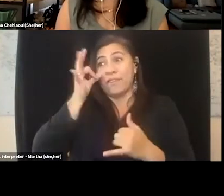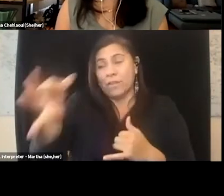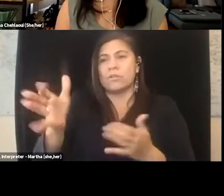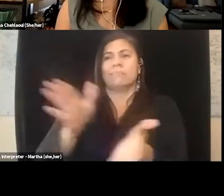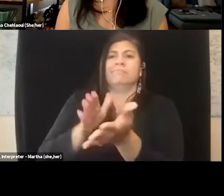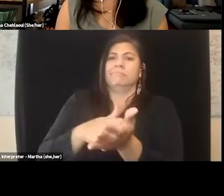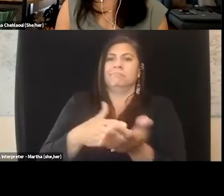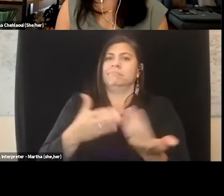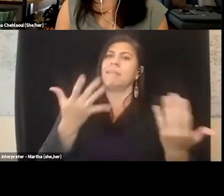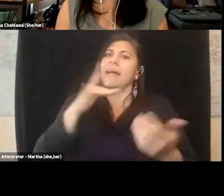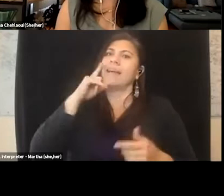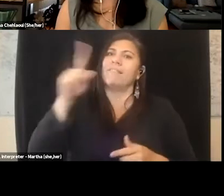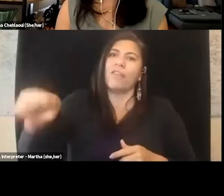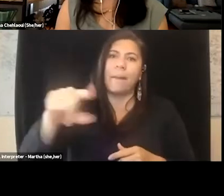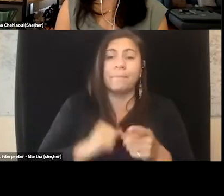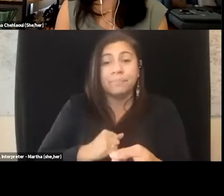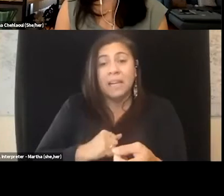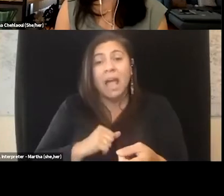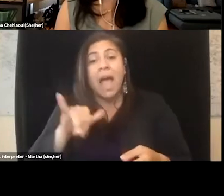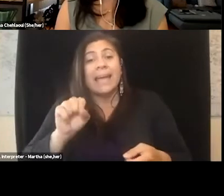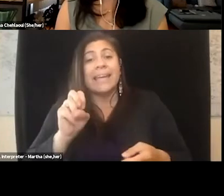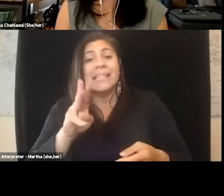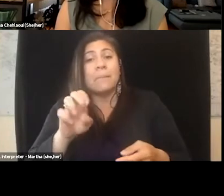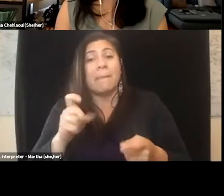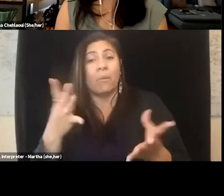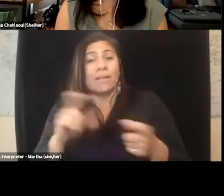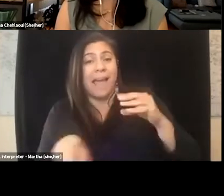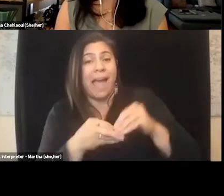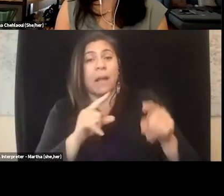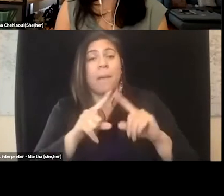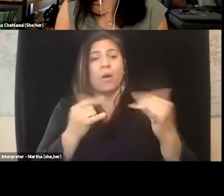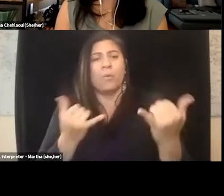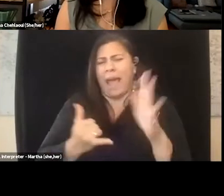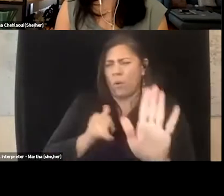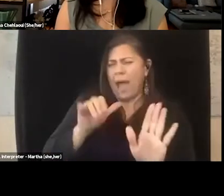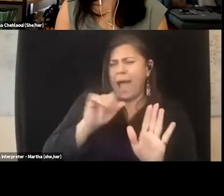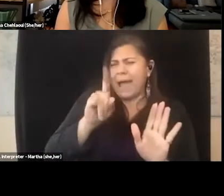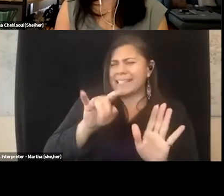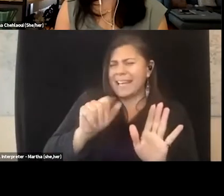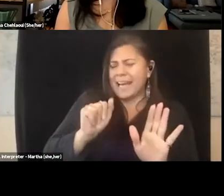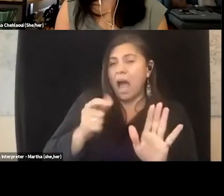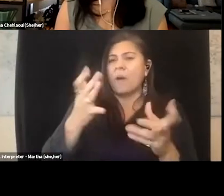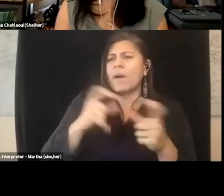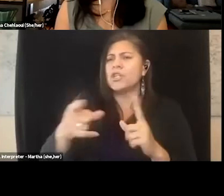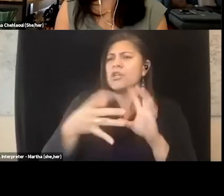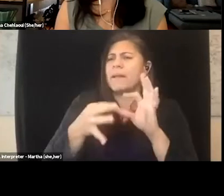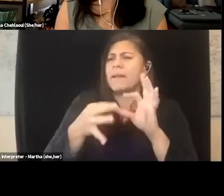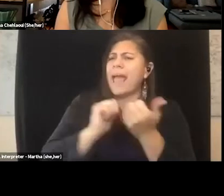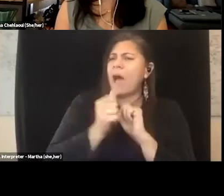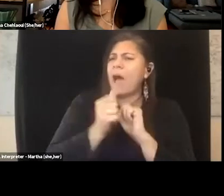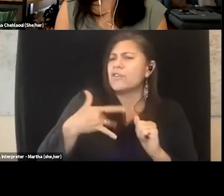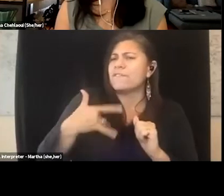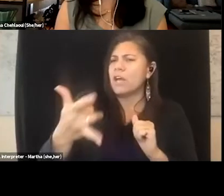you next, Yasmine, but please add in this space, but I wanted to ask about how you felt marginalized or excluded, but if you have